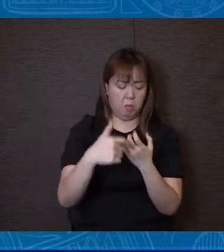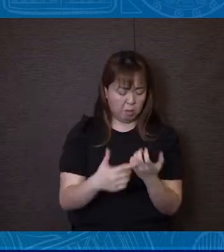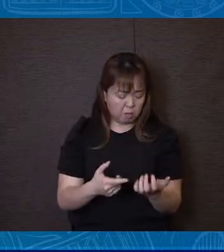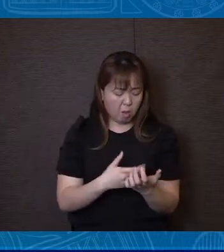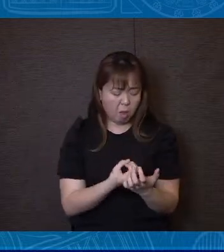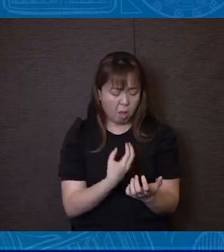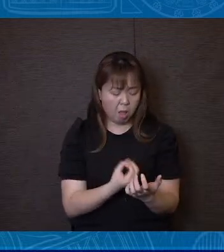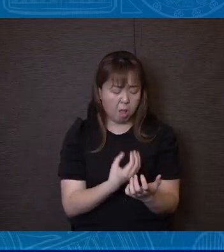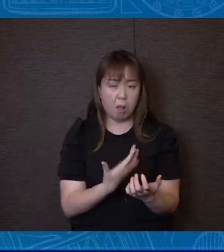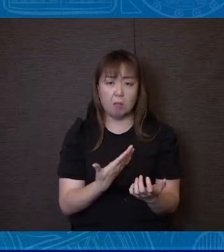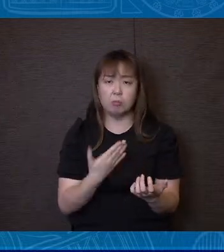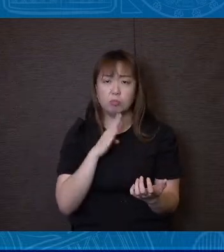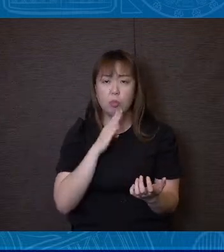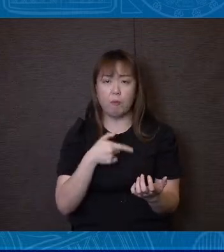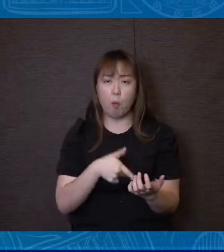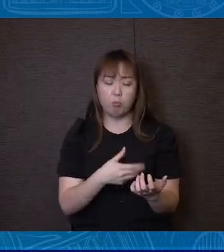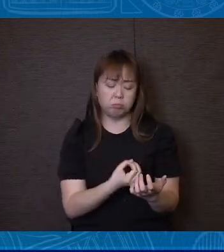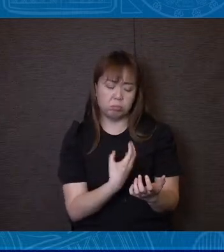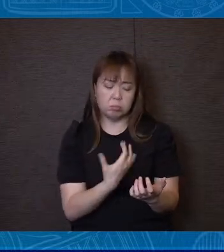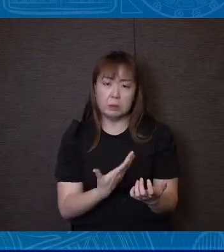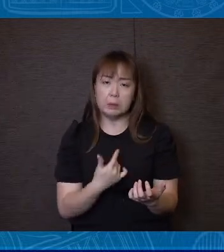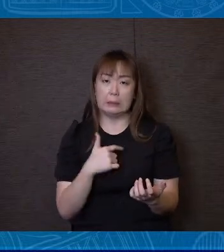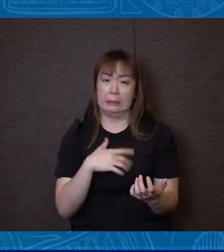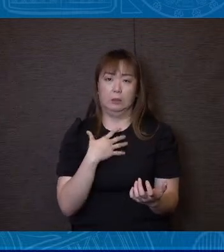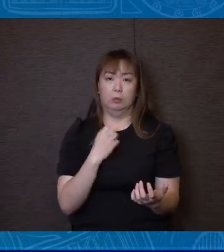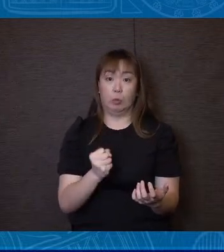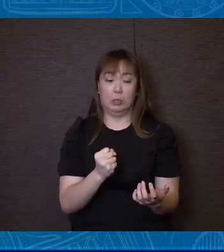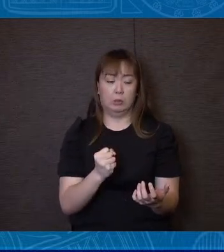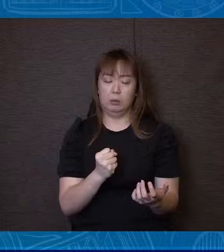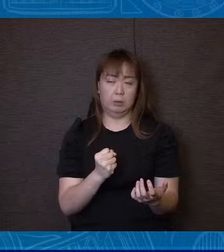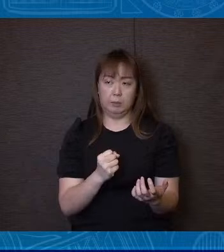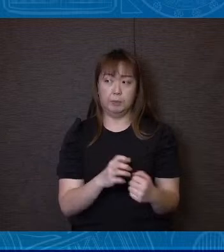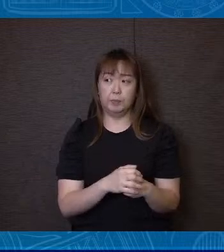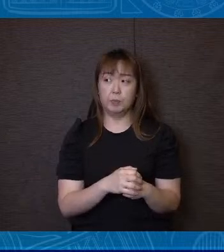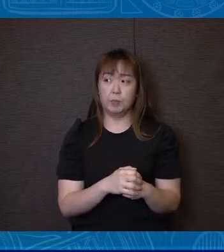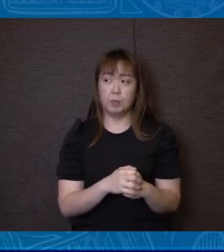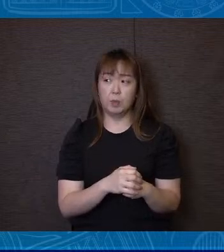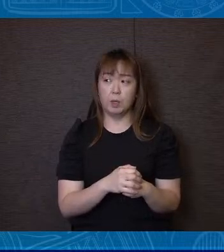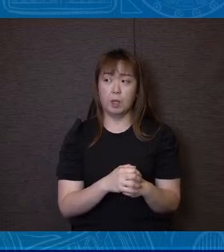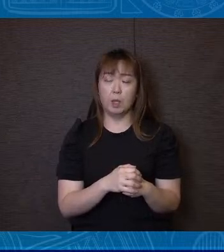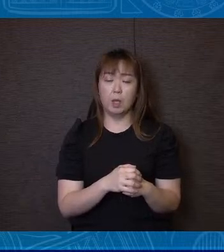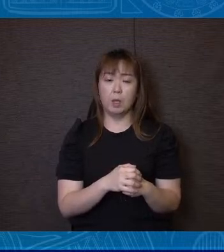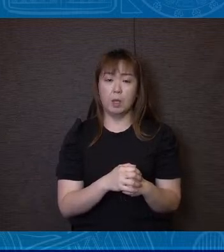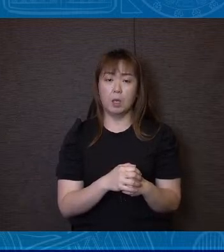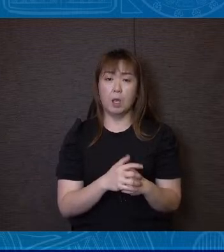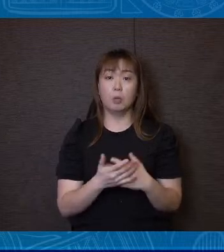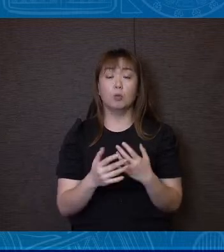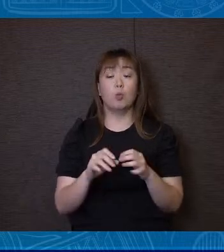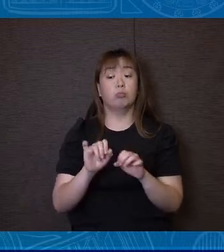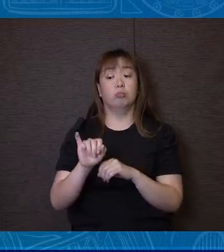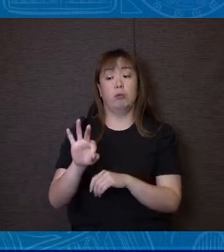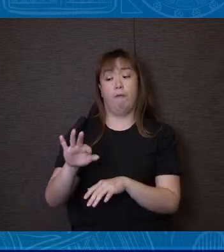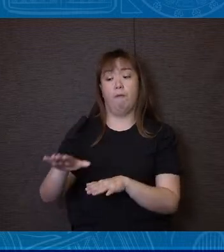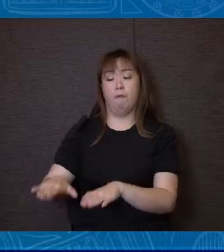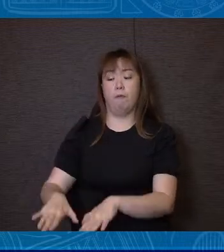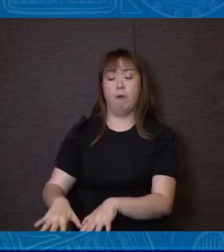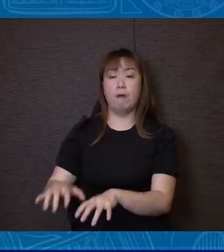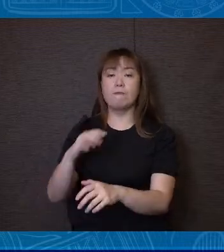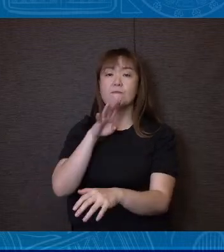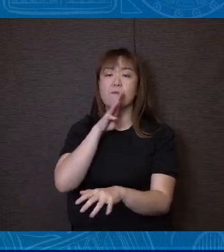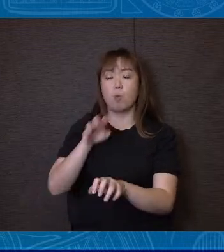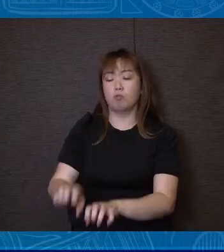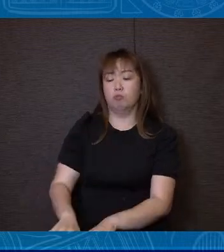areas in particular, one tower might go beyond the reach, and then this can be a problem. Like if there's say, a flood happening right here